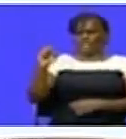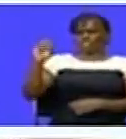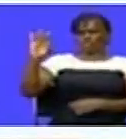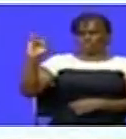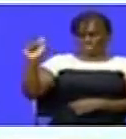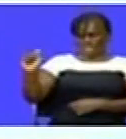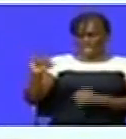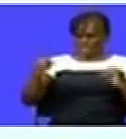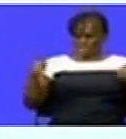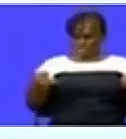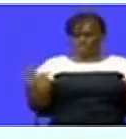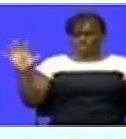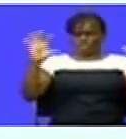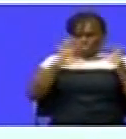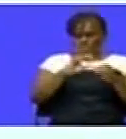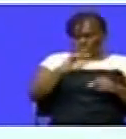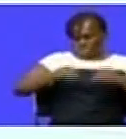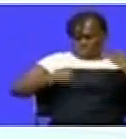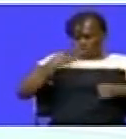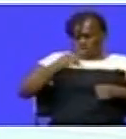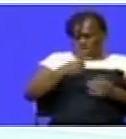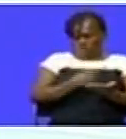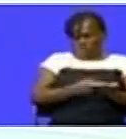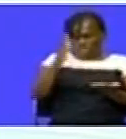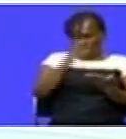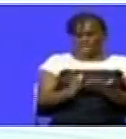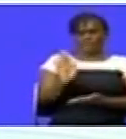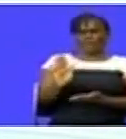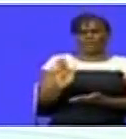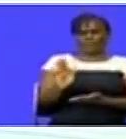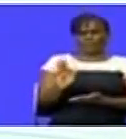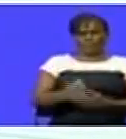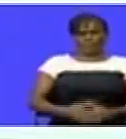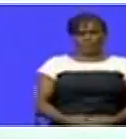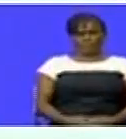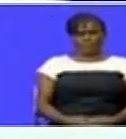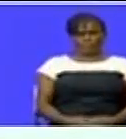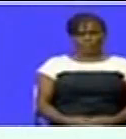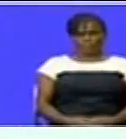at KTN News. Enjoy the rest of your weekend. God bless you and take care.